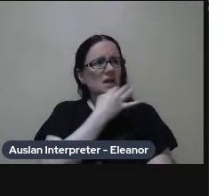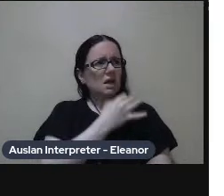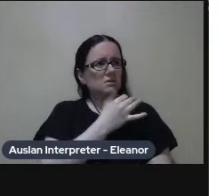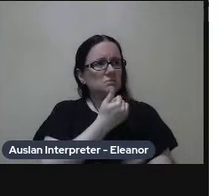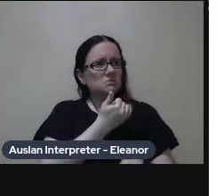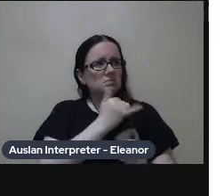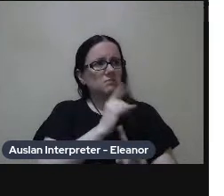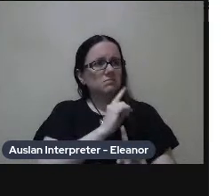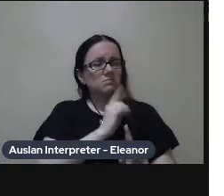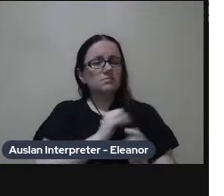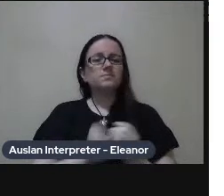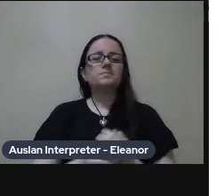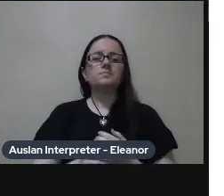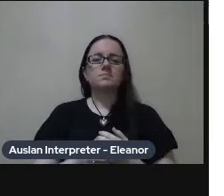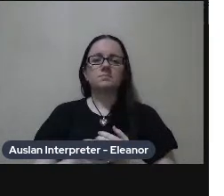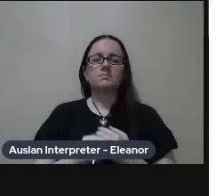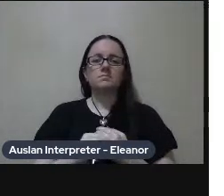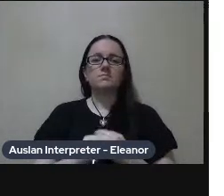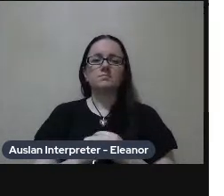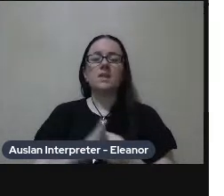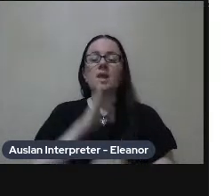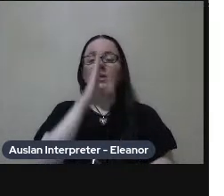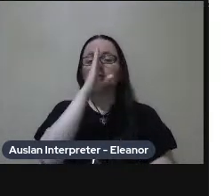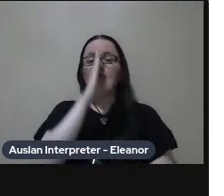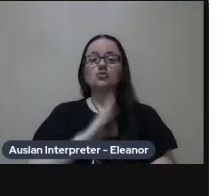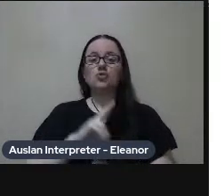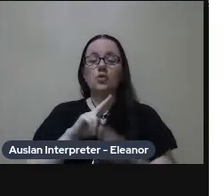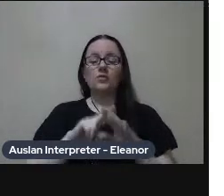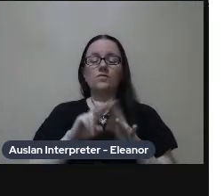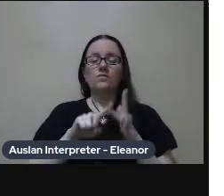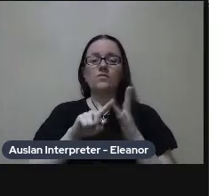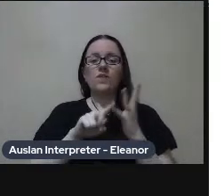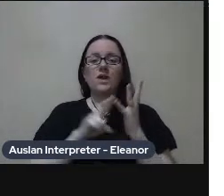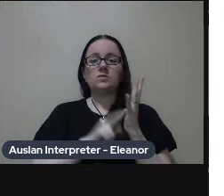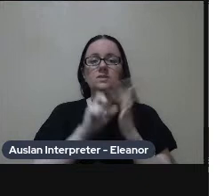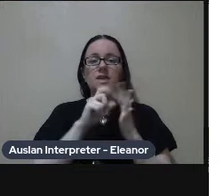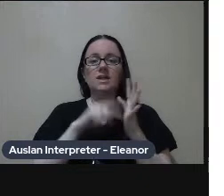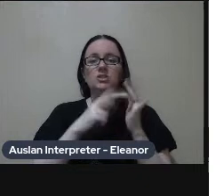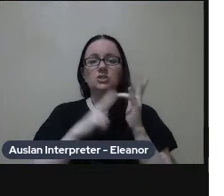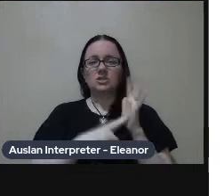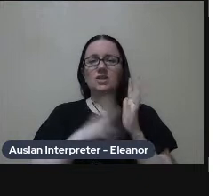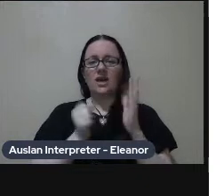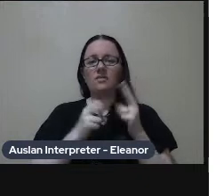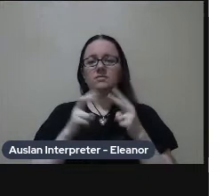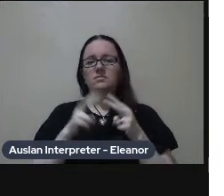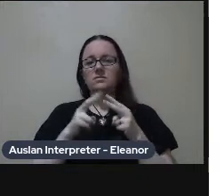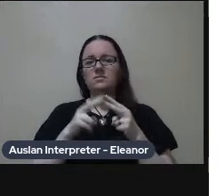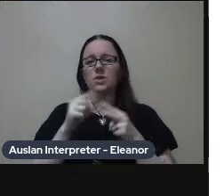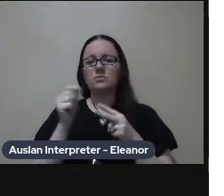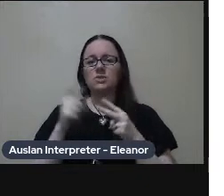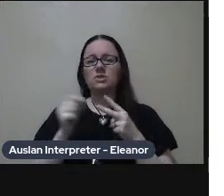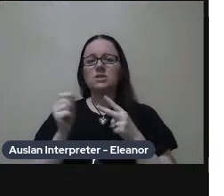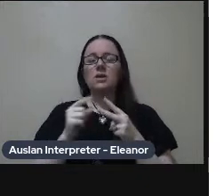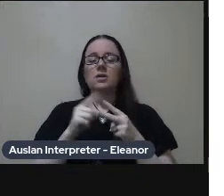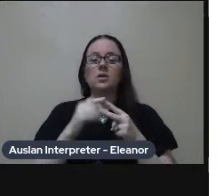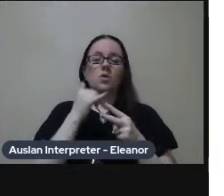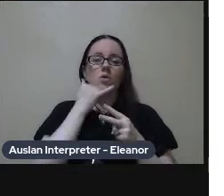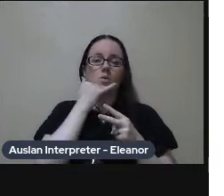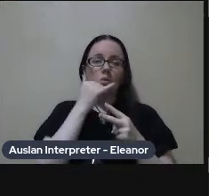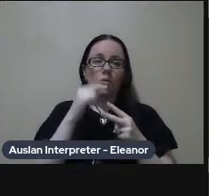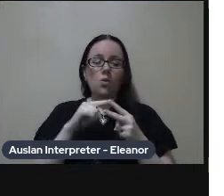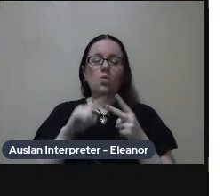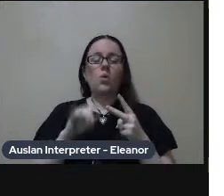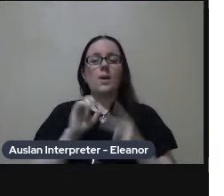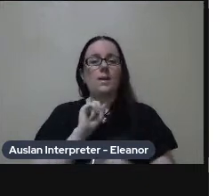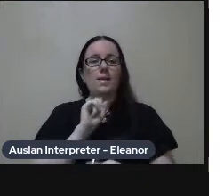And the Stroke Foundation has a couple of options for you as well. They have the stroke line, which you can call or email with any questions